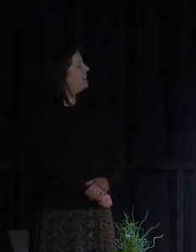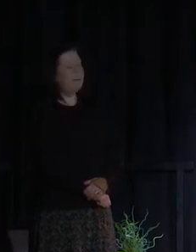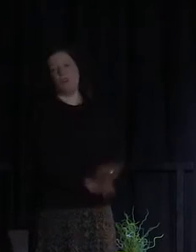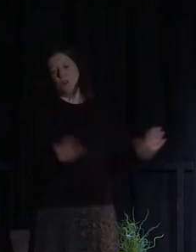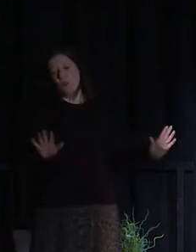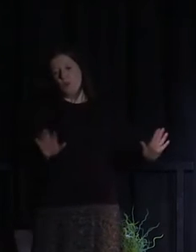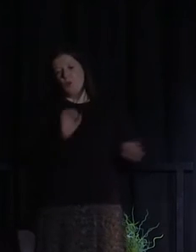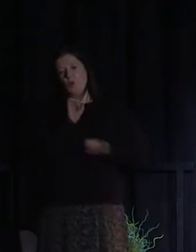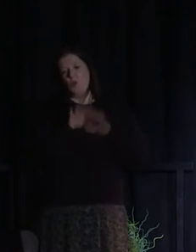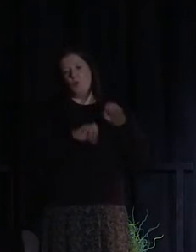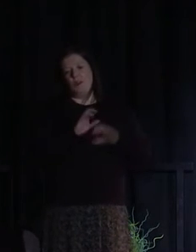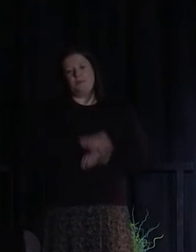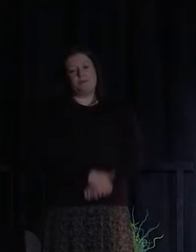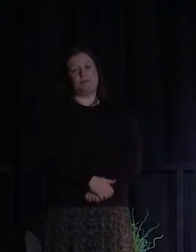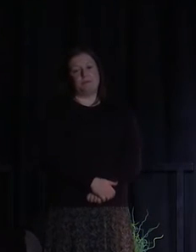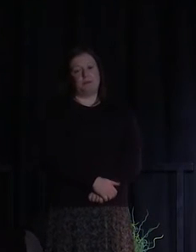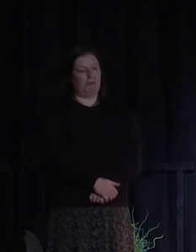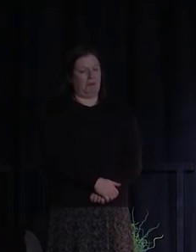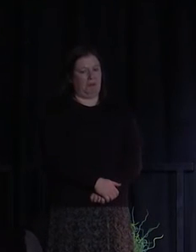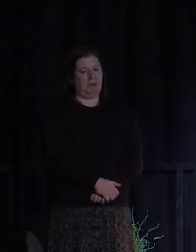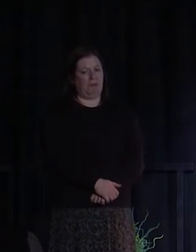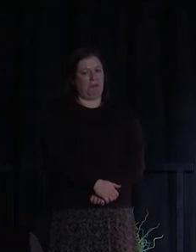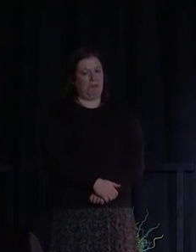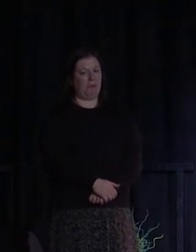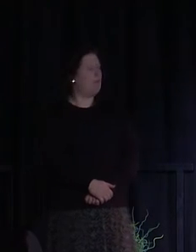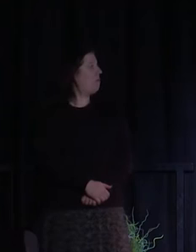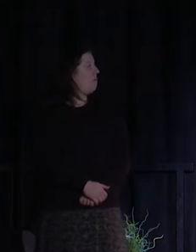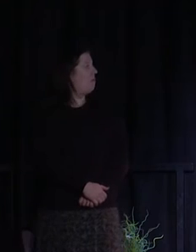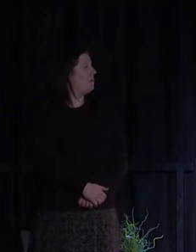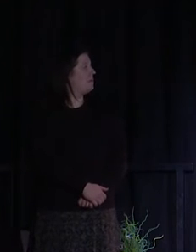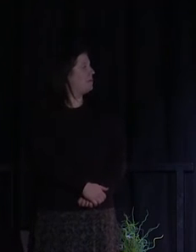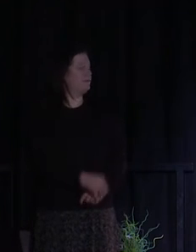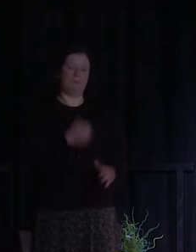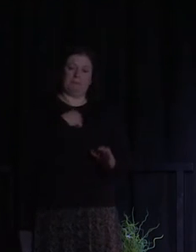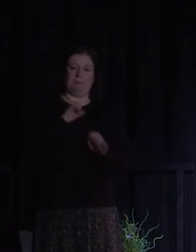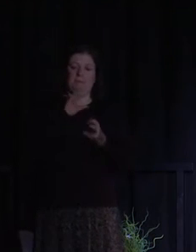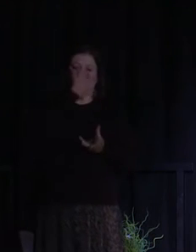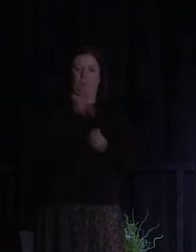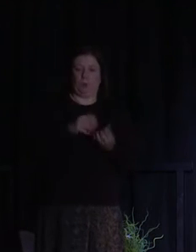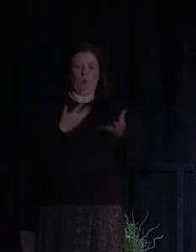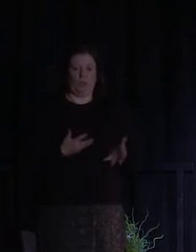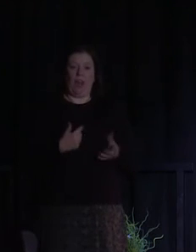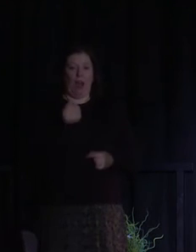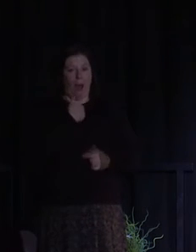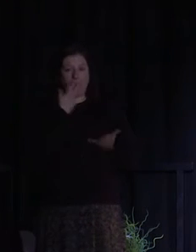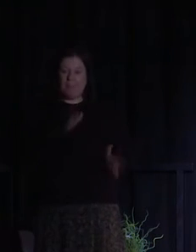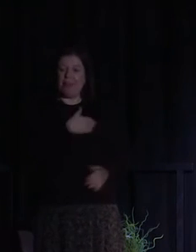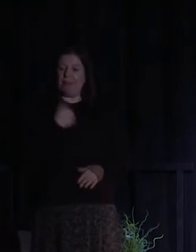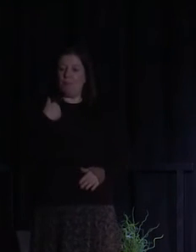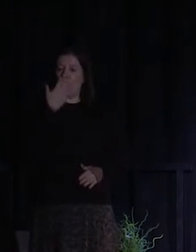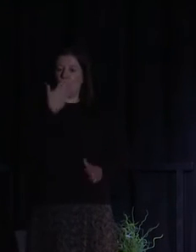Okay, reflection. Oh, follow that with reflections. Look, all I just want to say is you saw my little trip around the country,